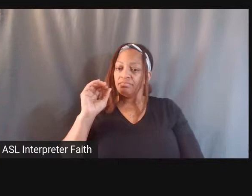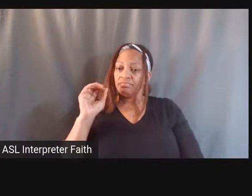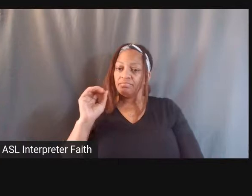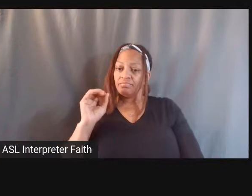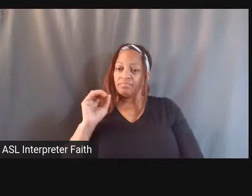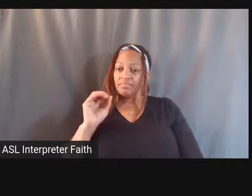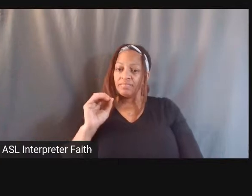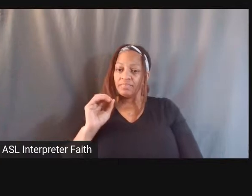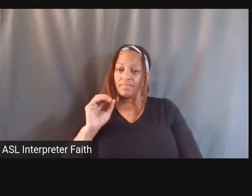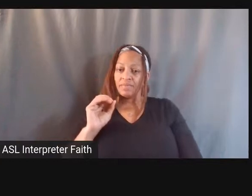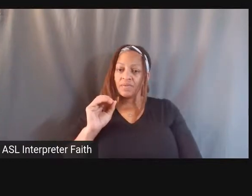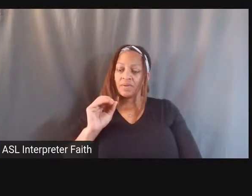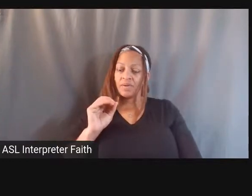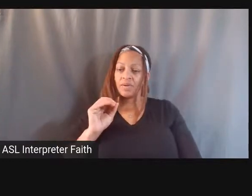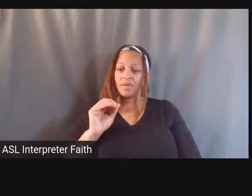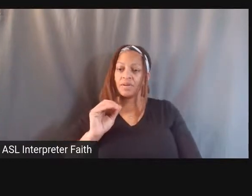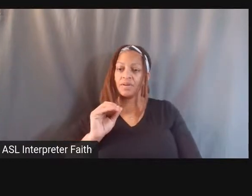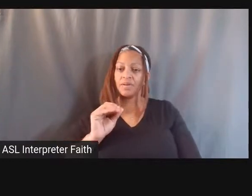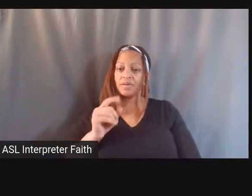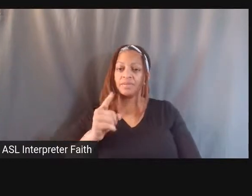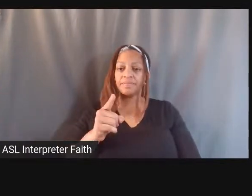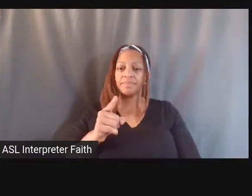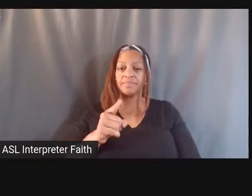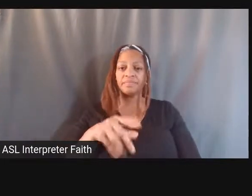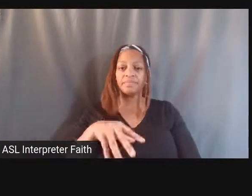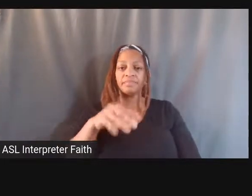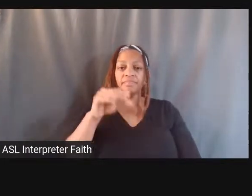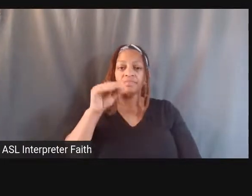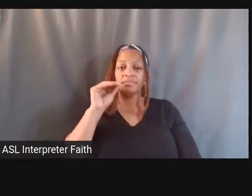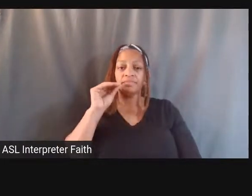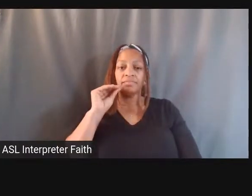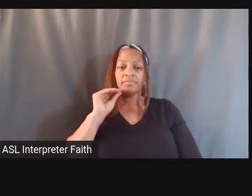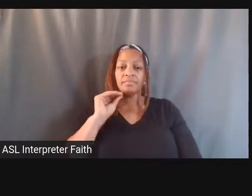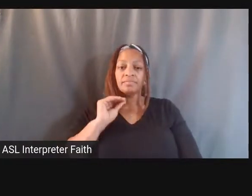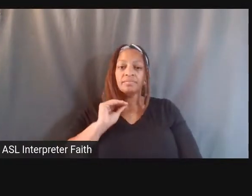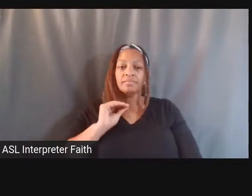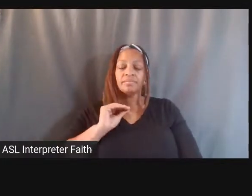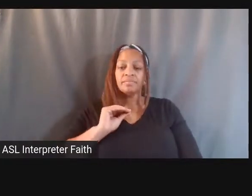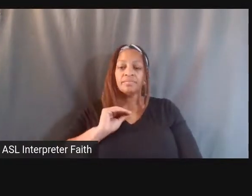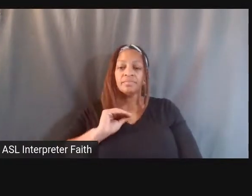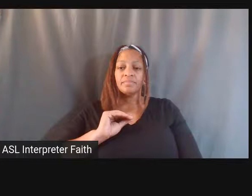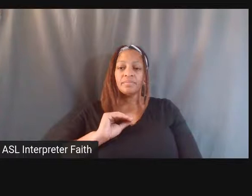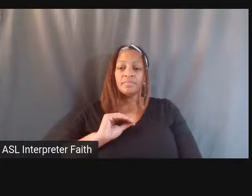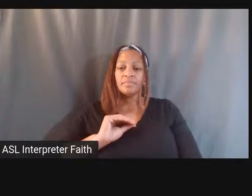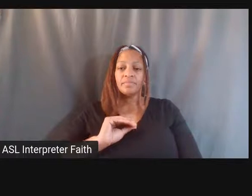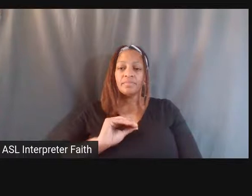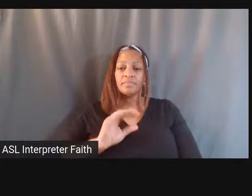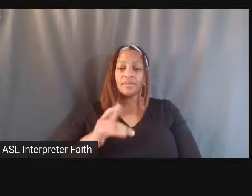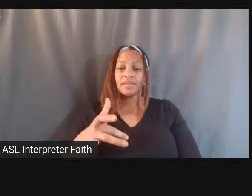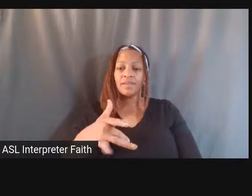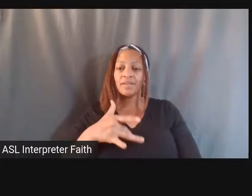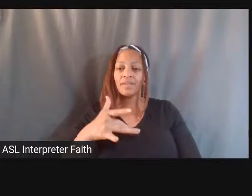Breathing in to see if you can feel your whole body all at once.